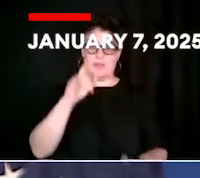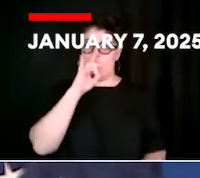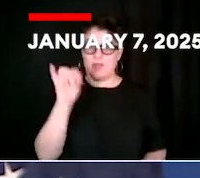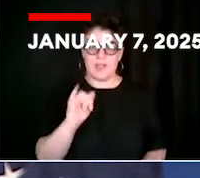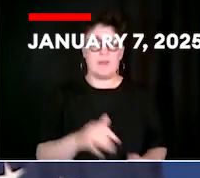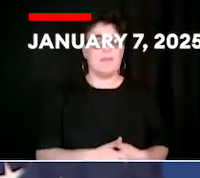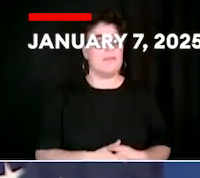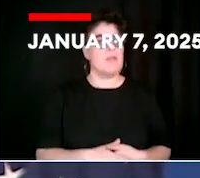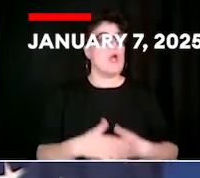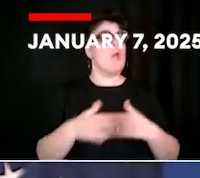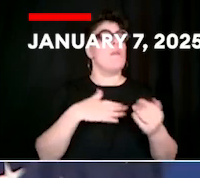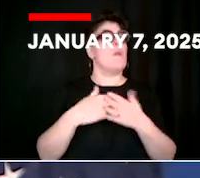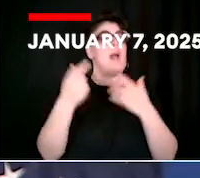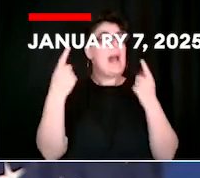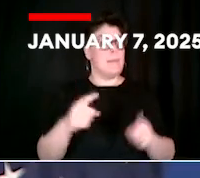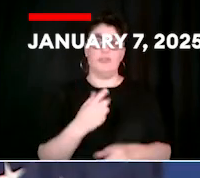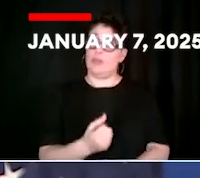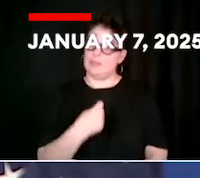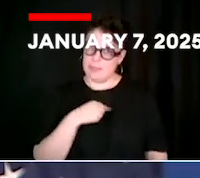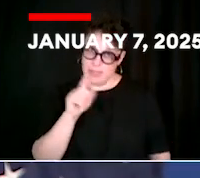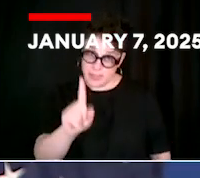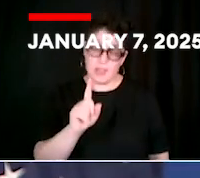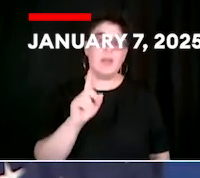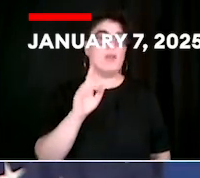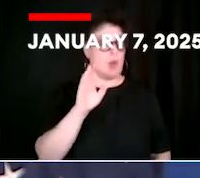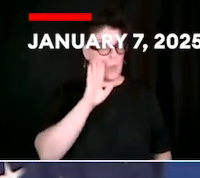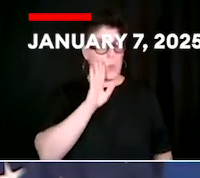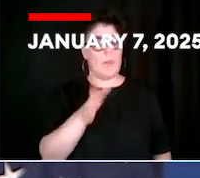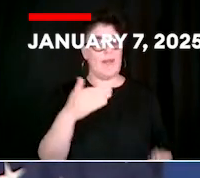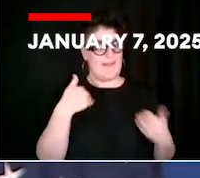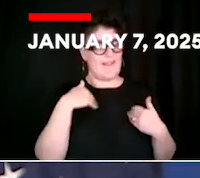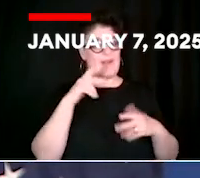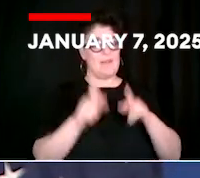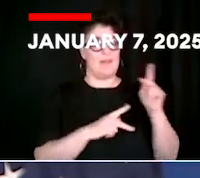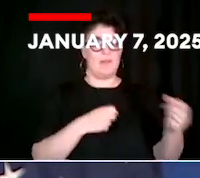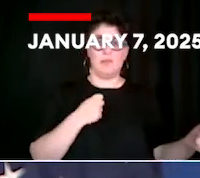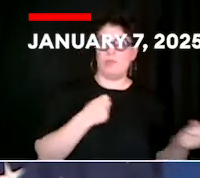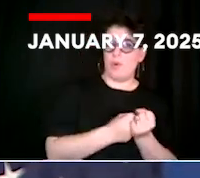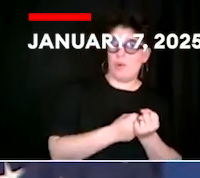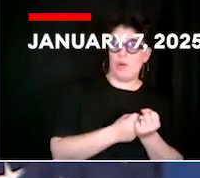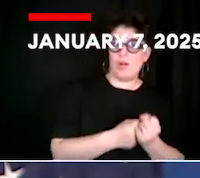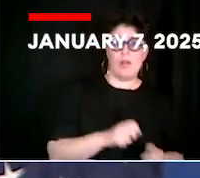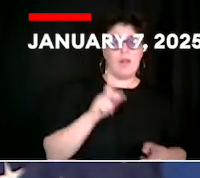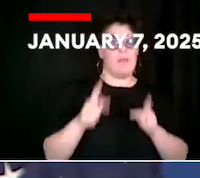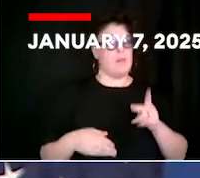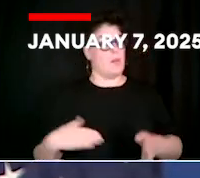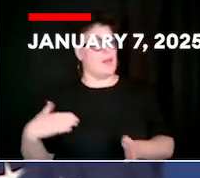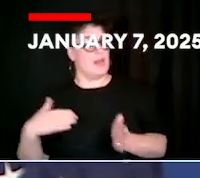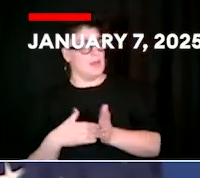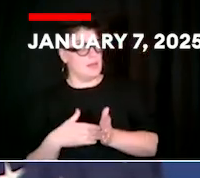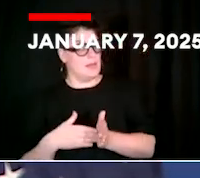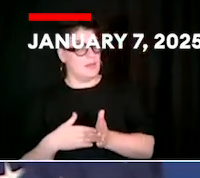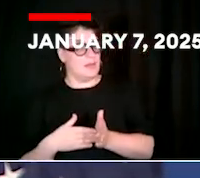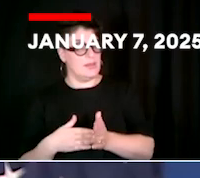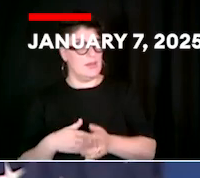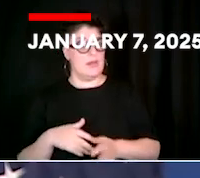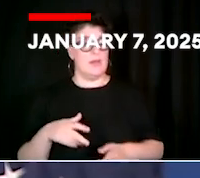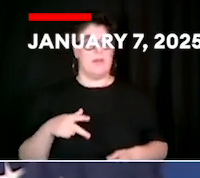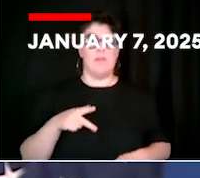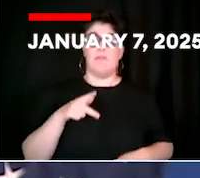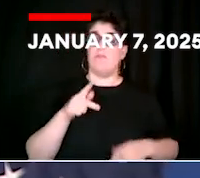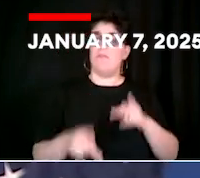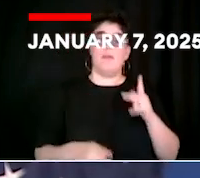what happens here, trust me, there are going to be people who are for it, people who are against it, people who are going to